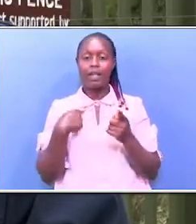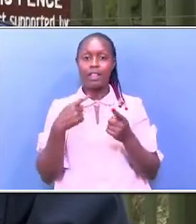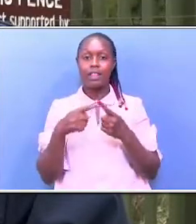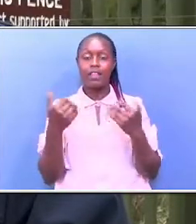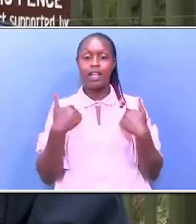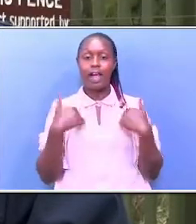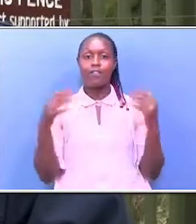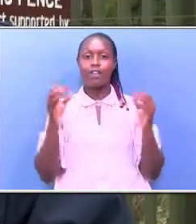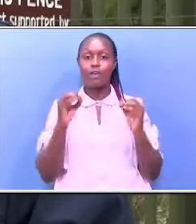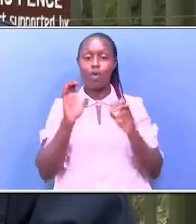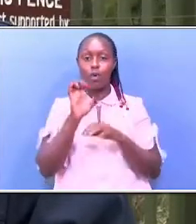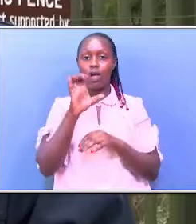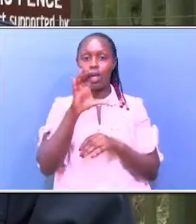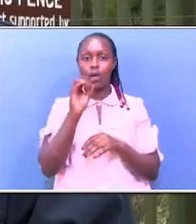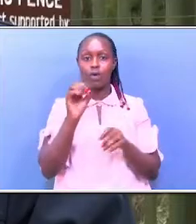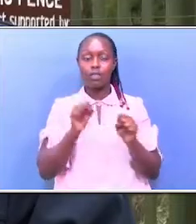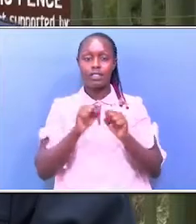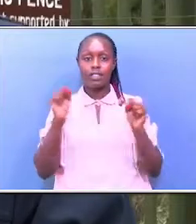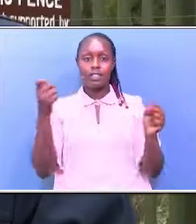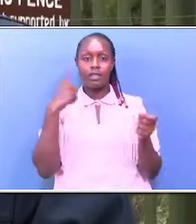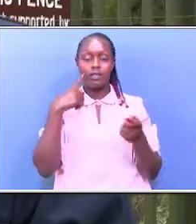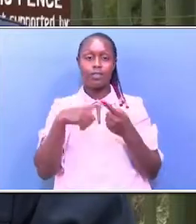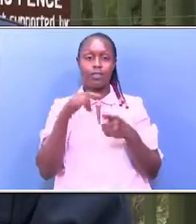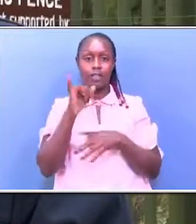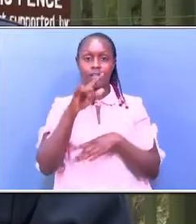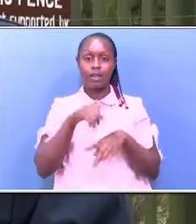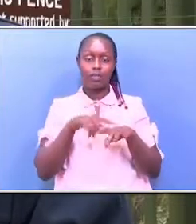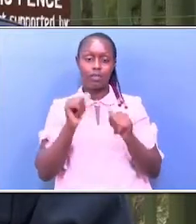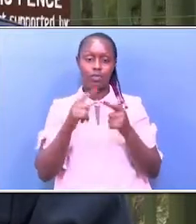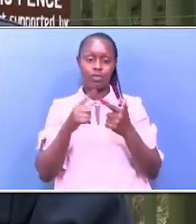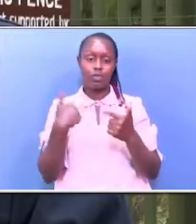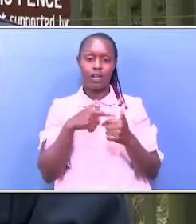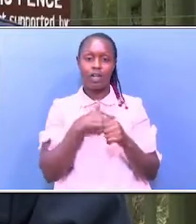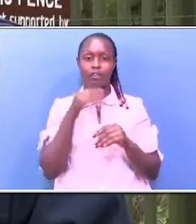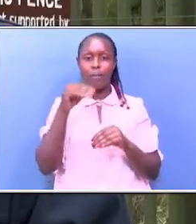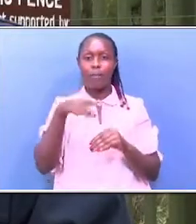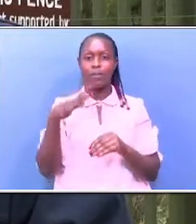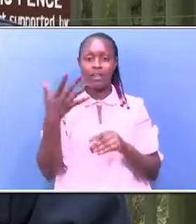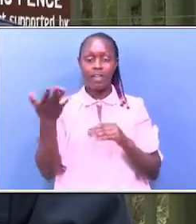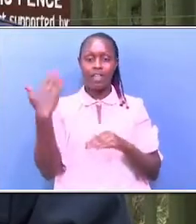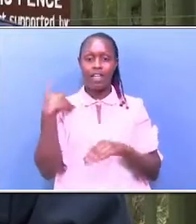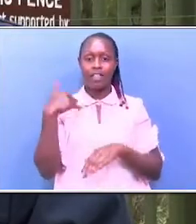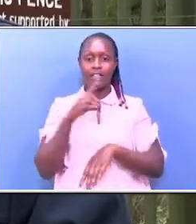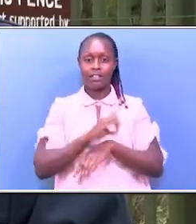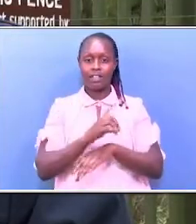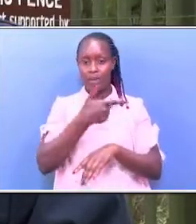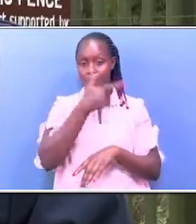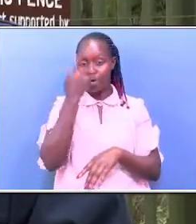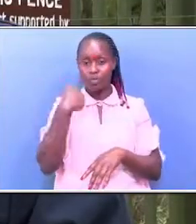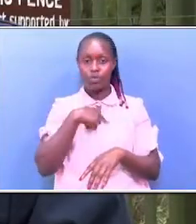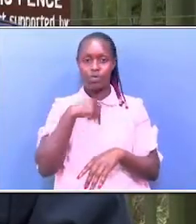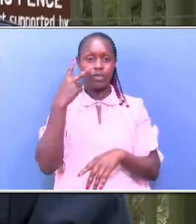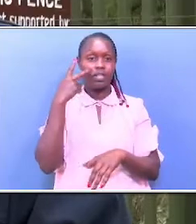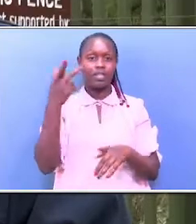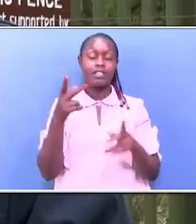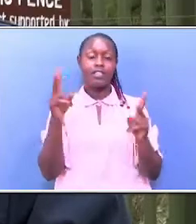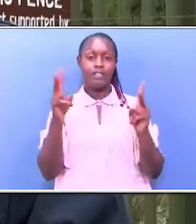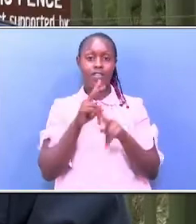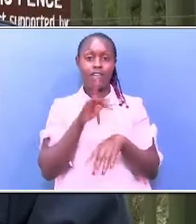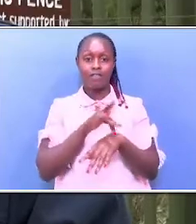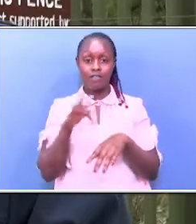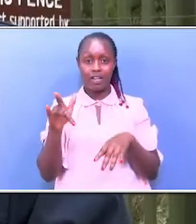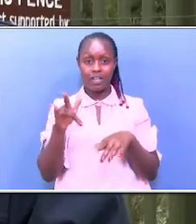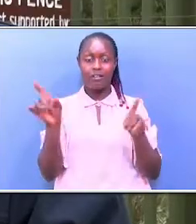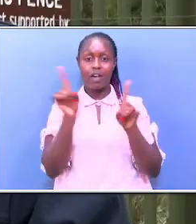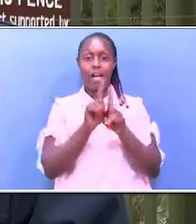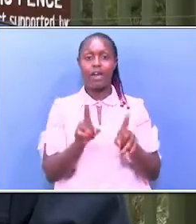ecosystems that call for the same interventions than the one that we have put here in the Aberdares, because they look like very effective,